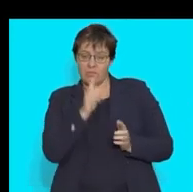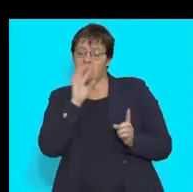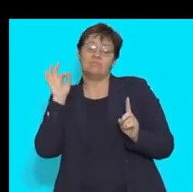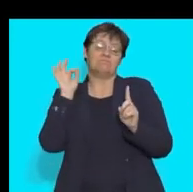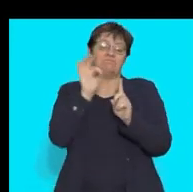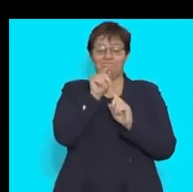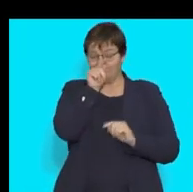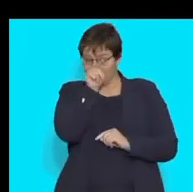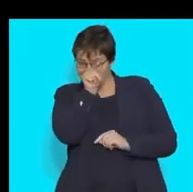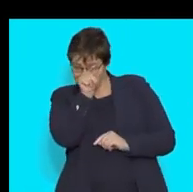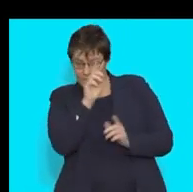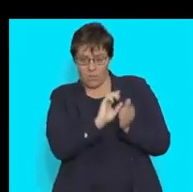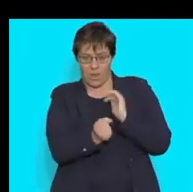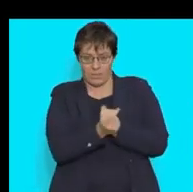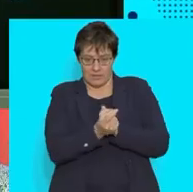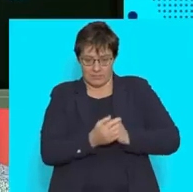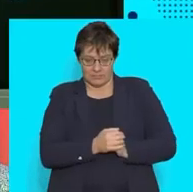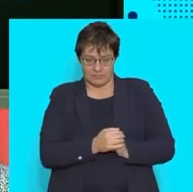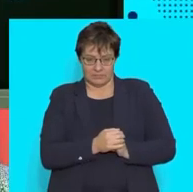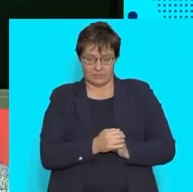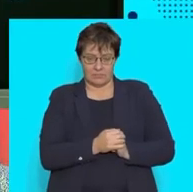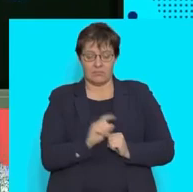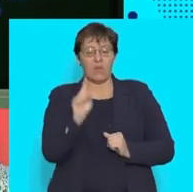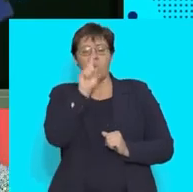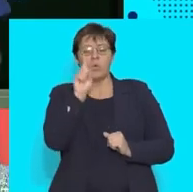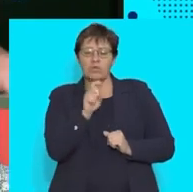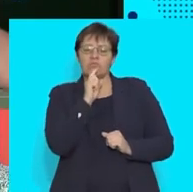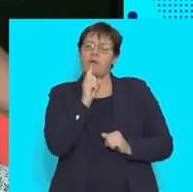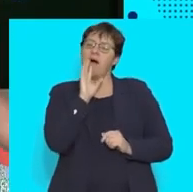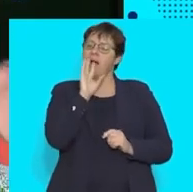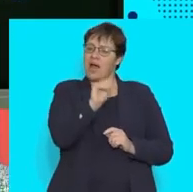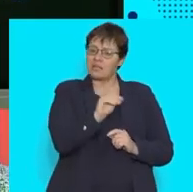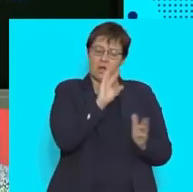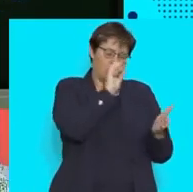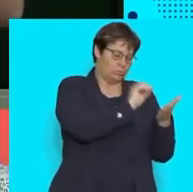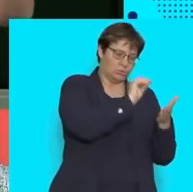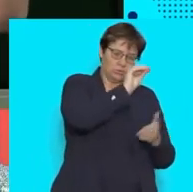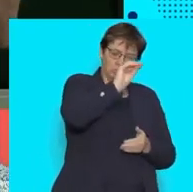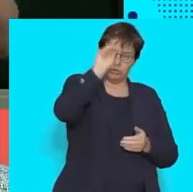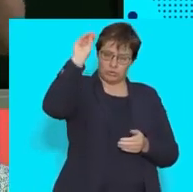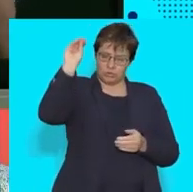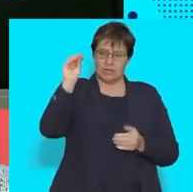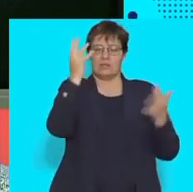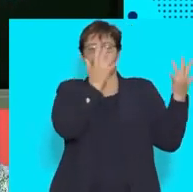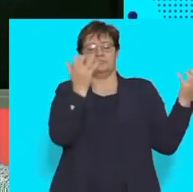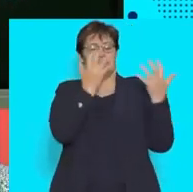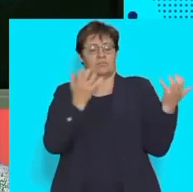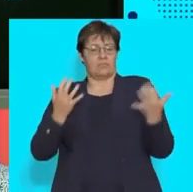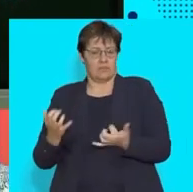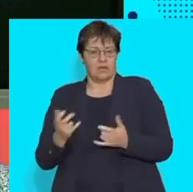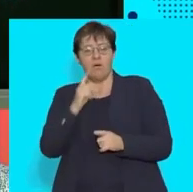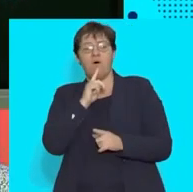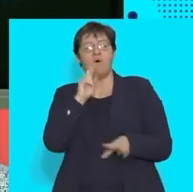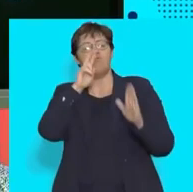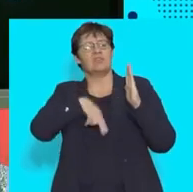you exactly what's happening on the graph. So usually in a question, you're asked to plot the graph and then do some calculations